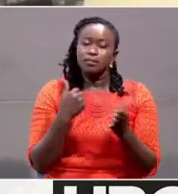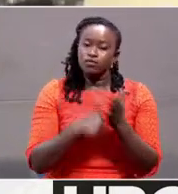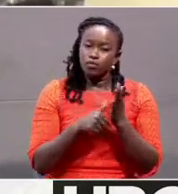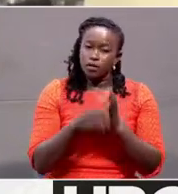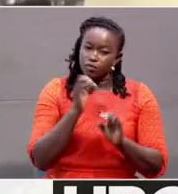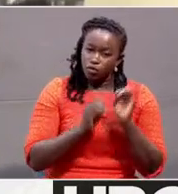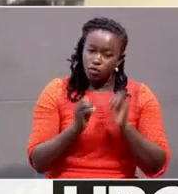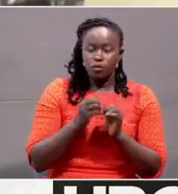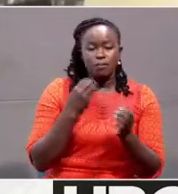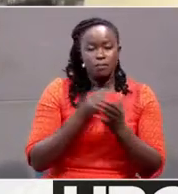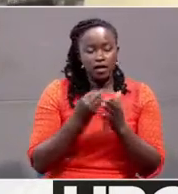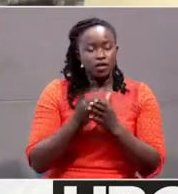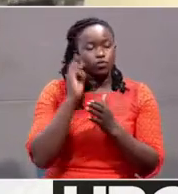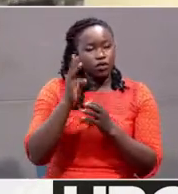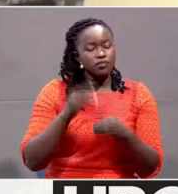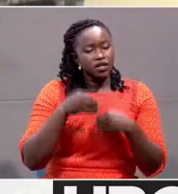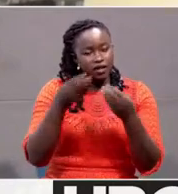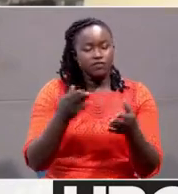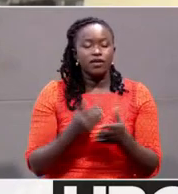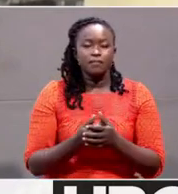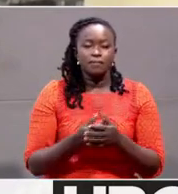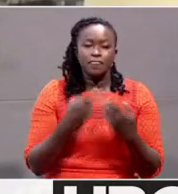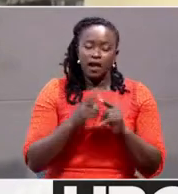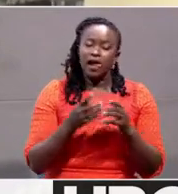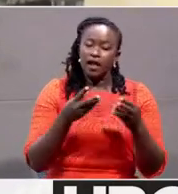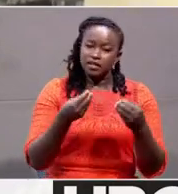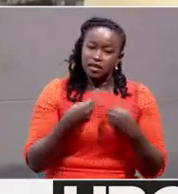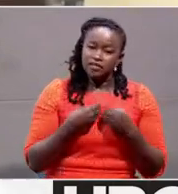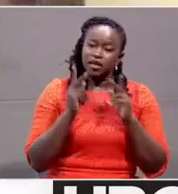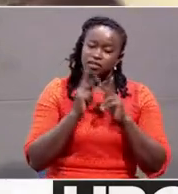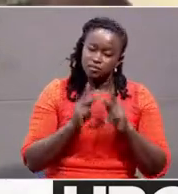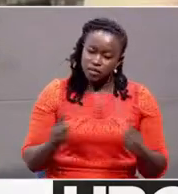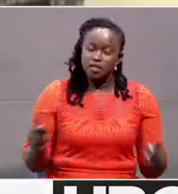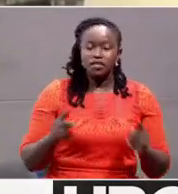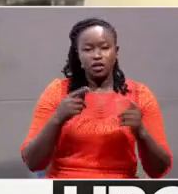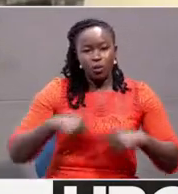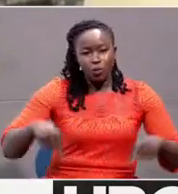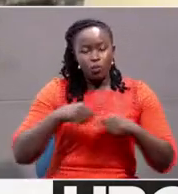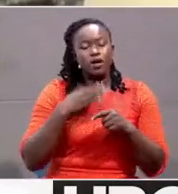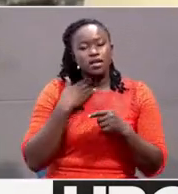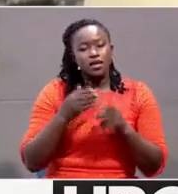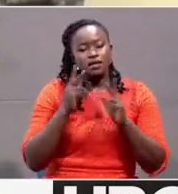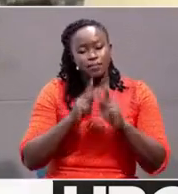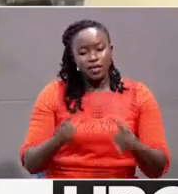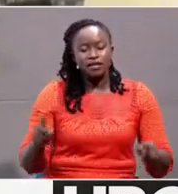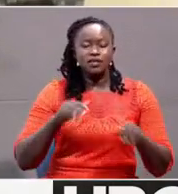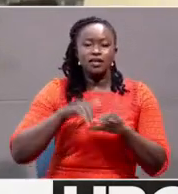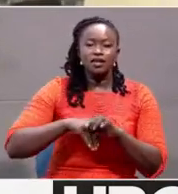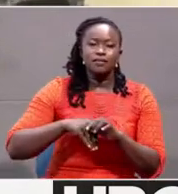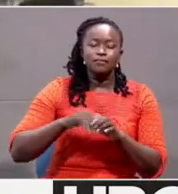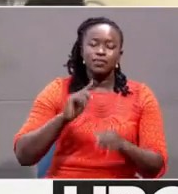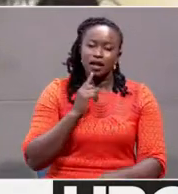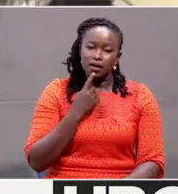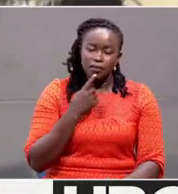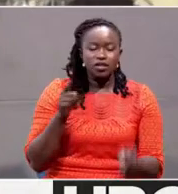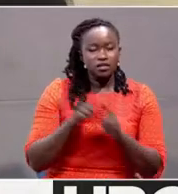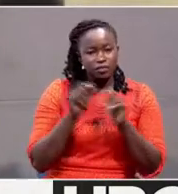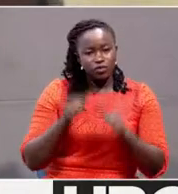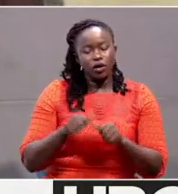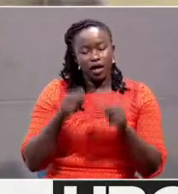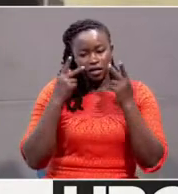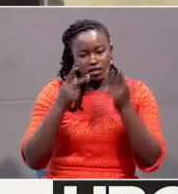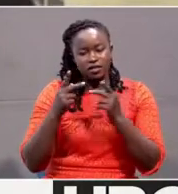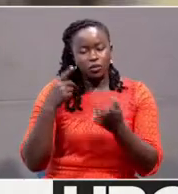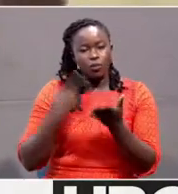The money will be given. But just give us the peace that we need in Karamoja. And you will see what we can do here in Karamoja.